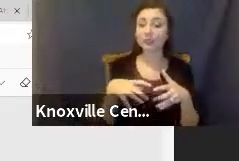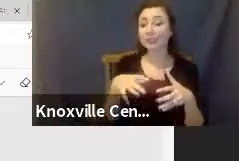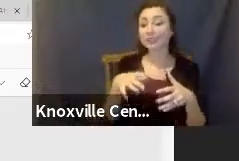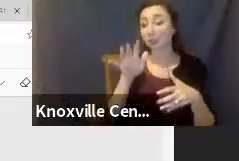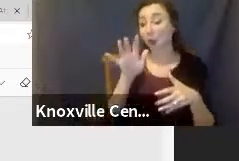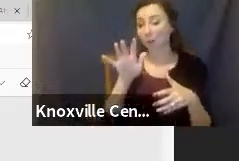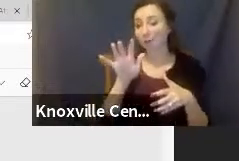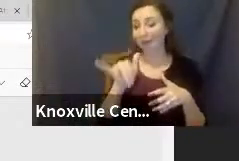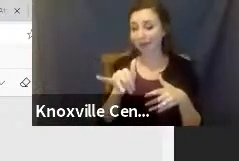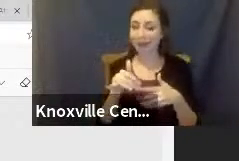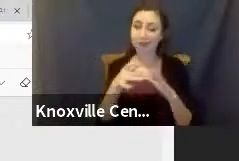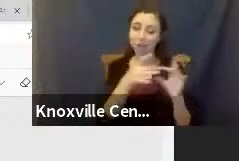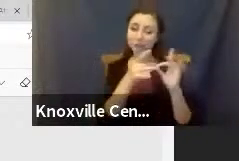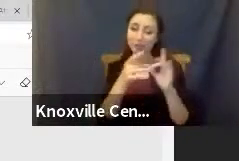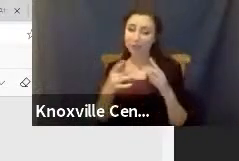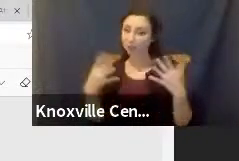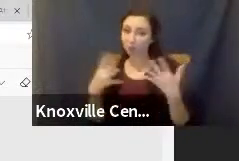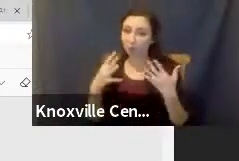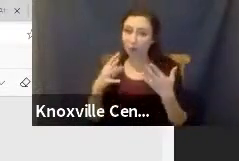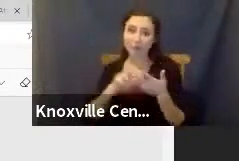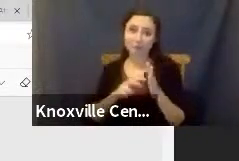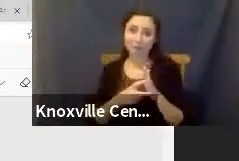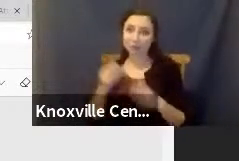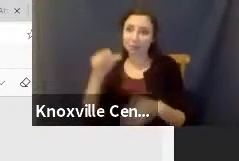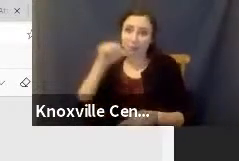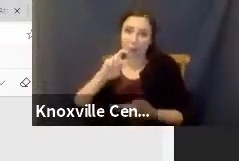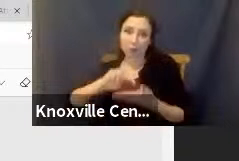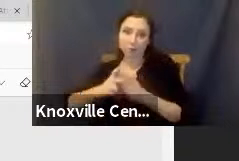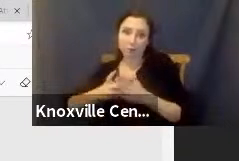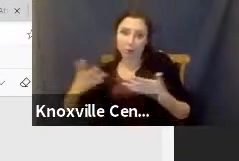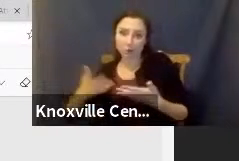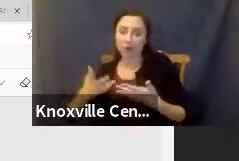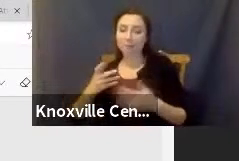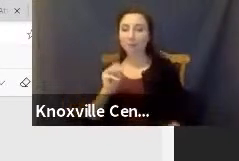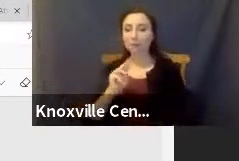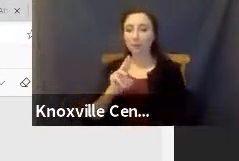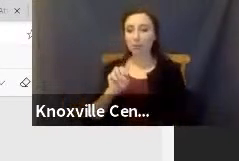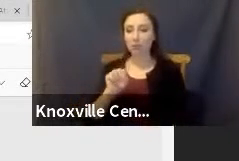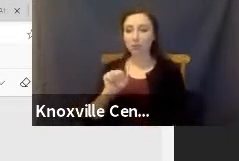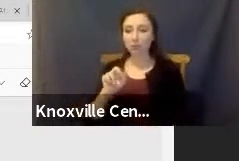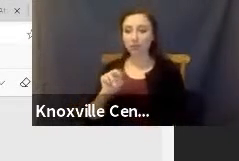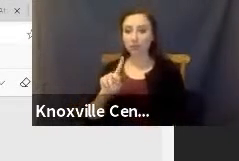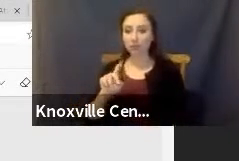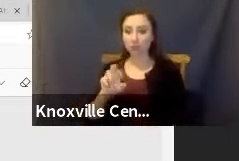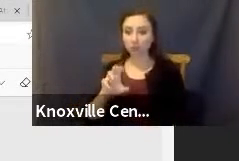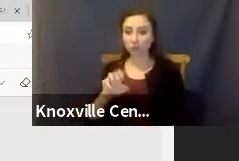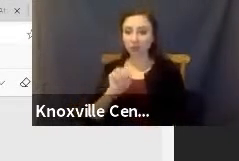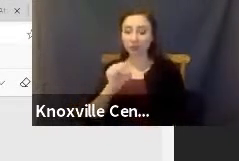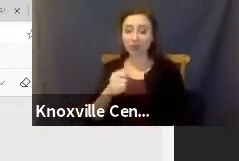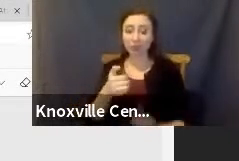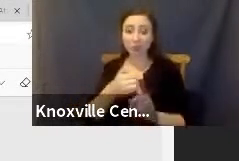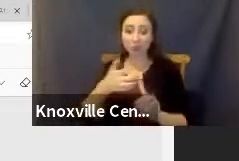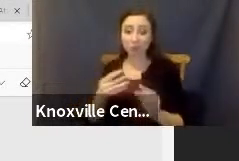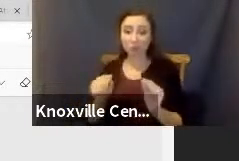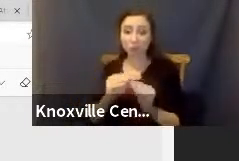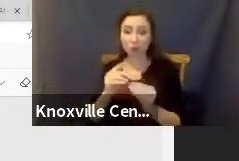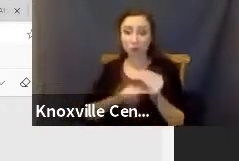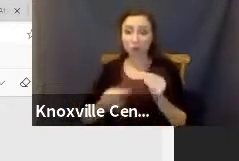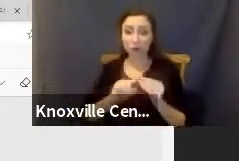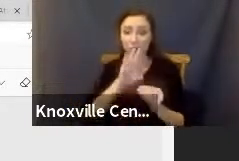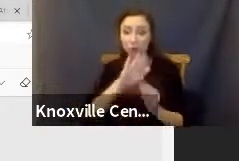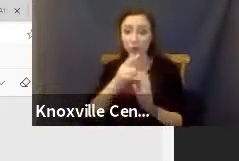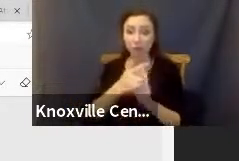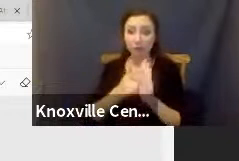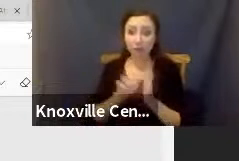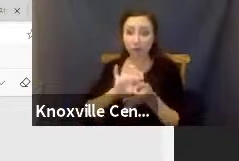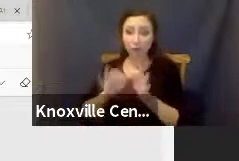bar and all that. But Mr. Sanders, could you kind of elaborate on your legal interpretation of paragraph 11?